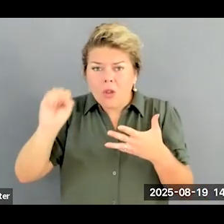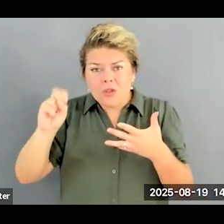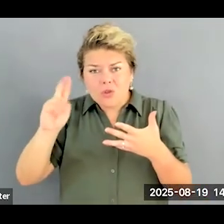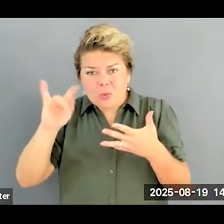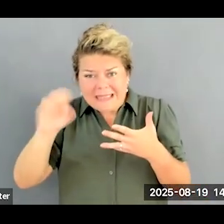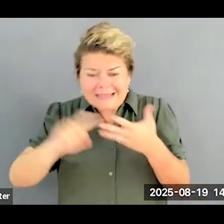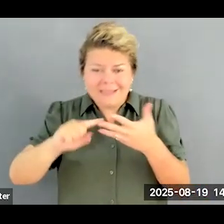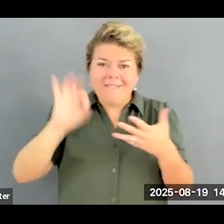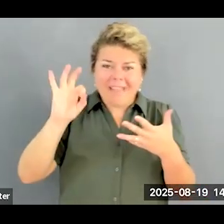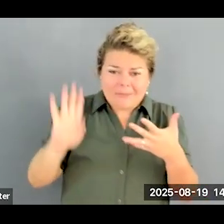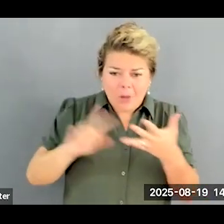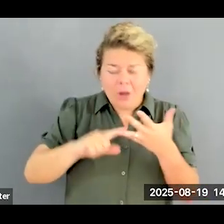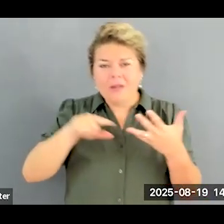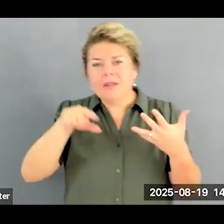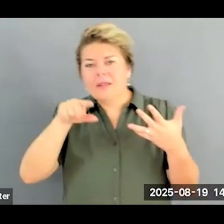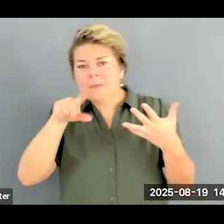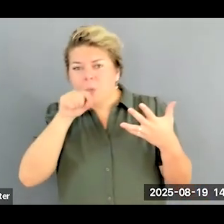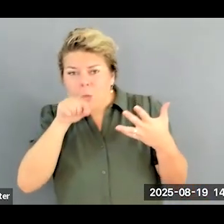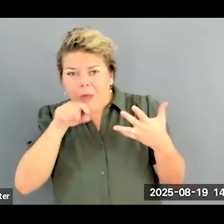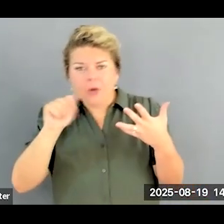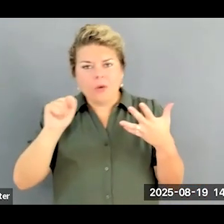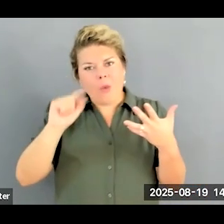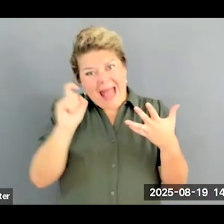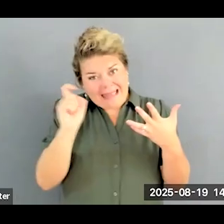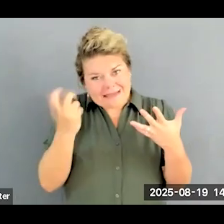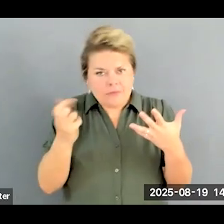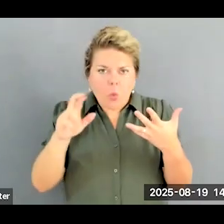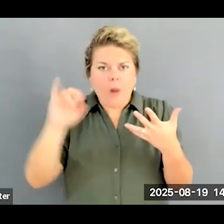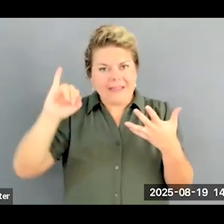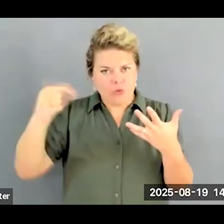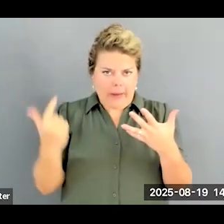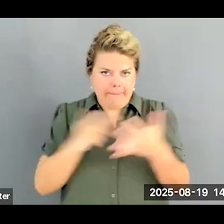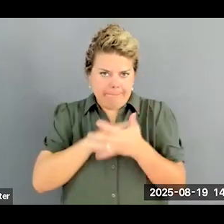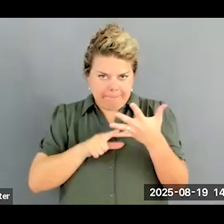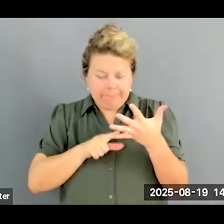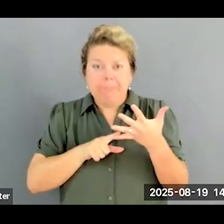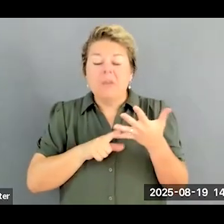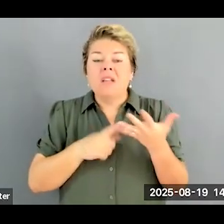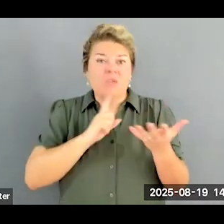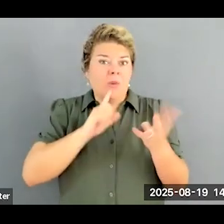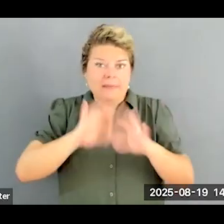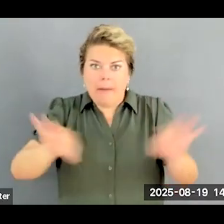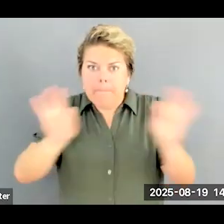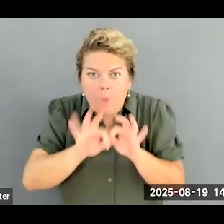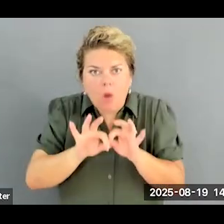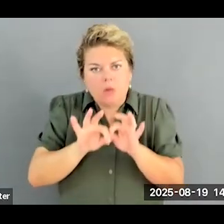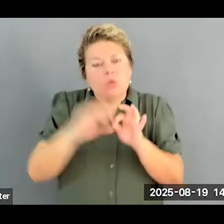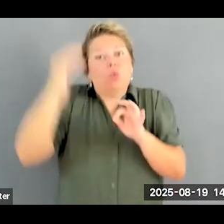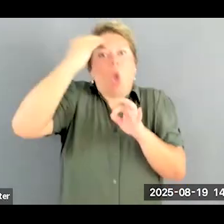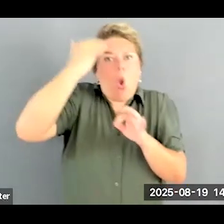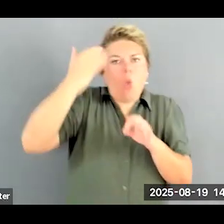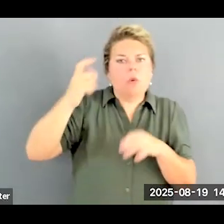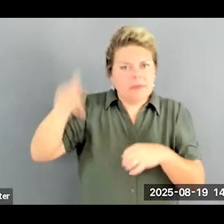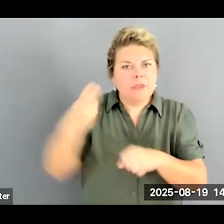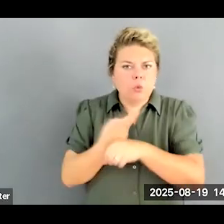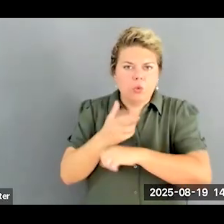and Instagram. The important information is just knowing the importance of using alternative text and